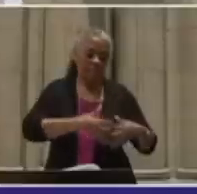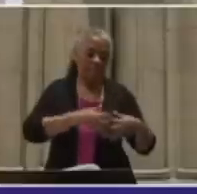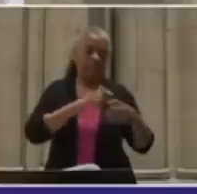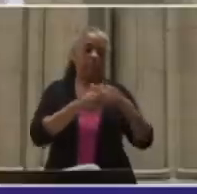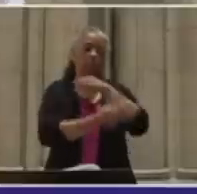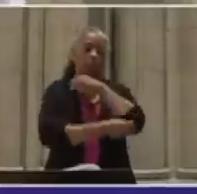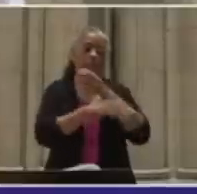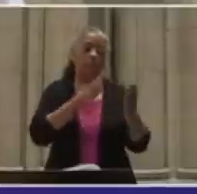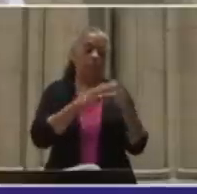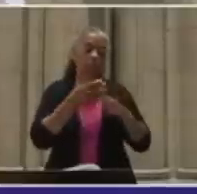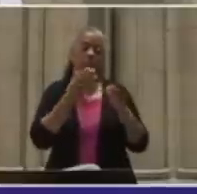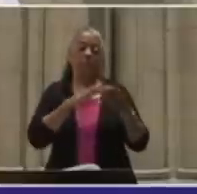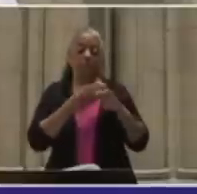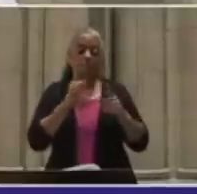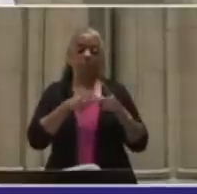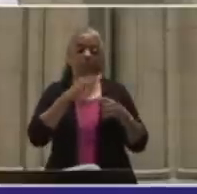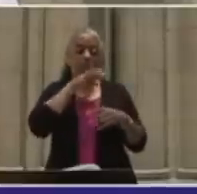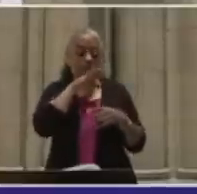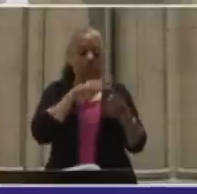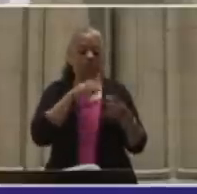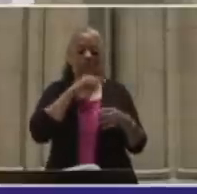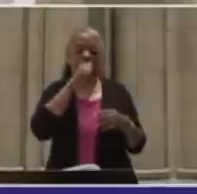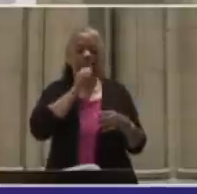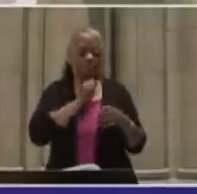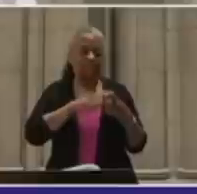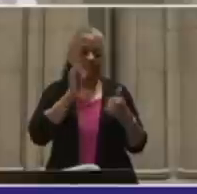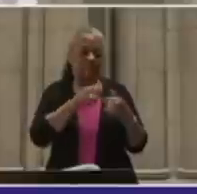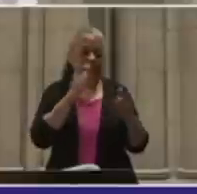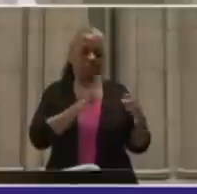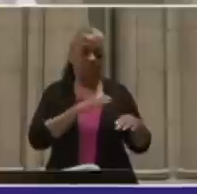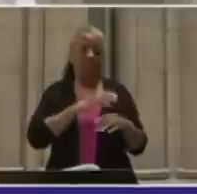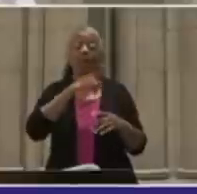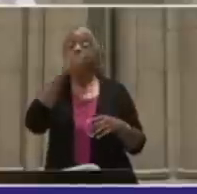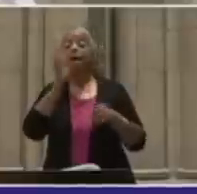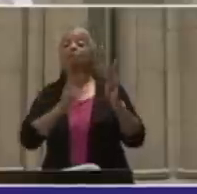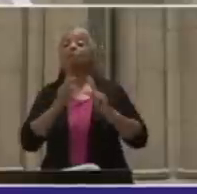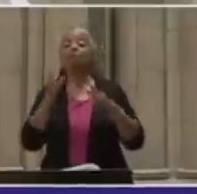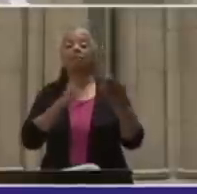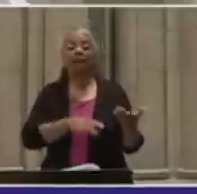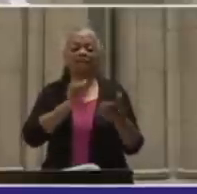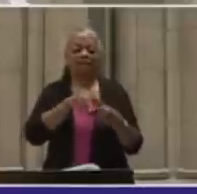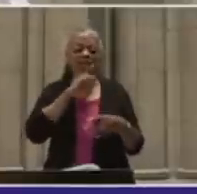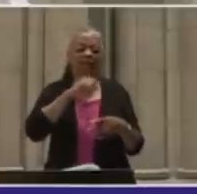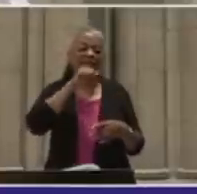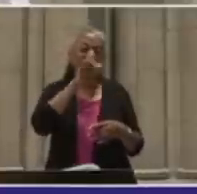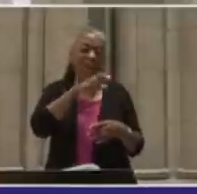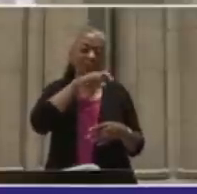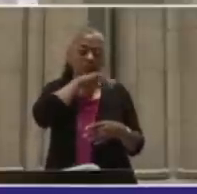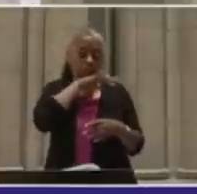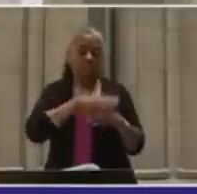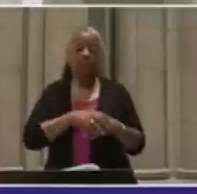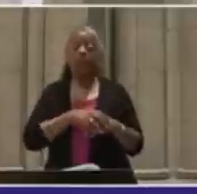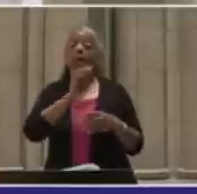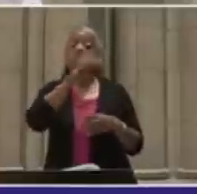communities and communities of color bearing the brunt. Blacks are 3 times more likely to die from particulate air pollution. The percentage of